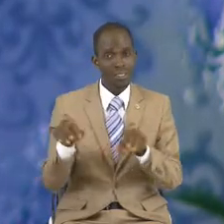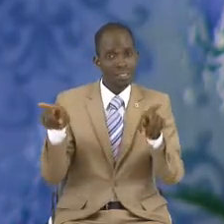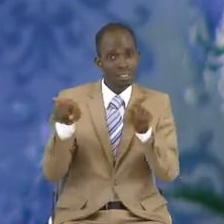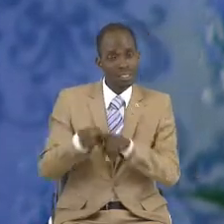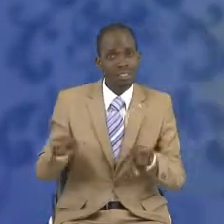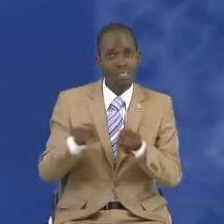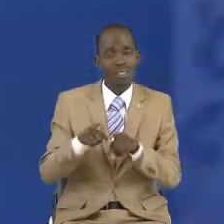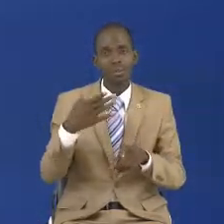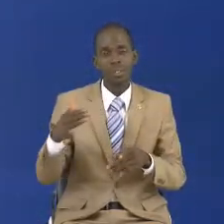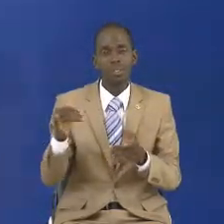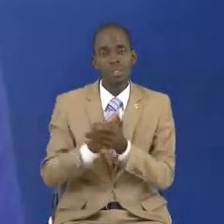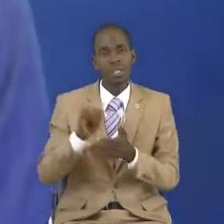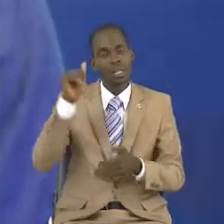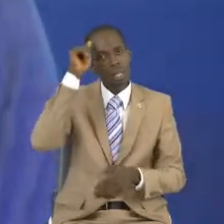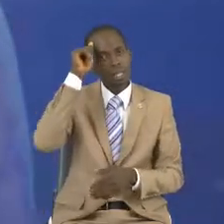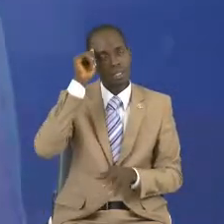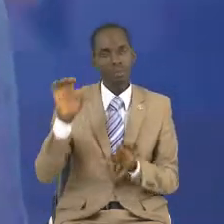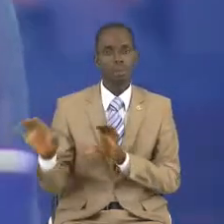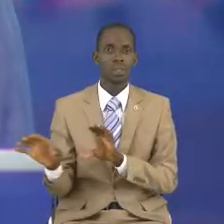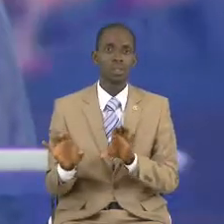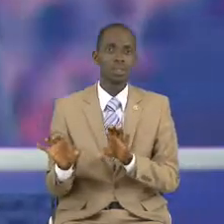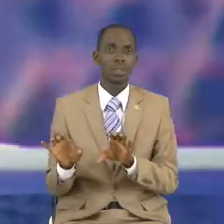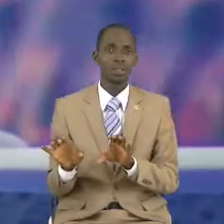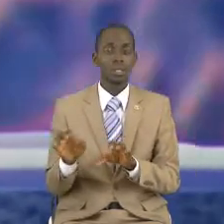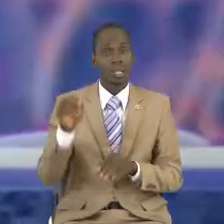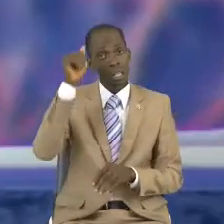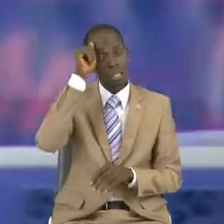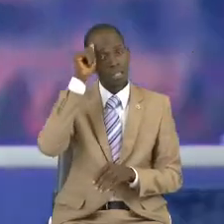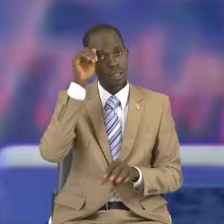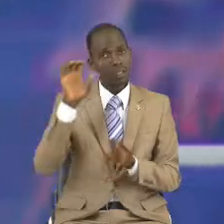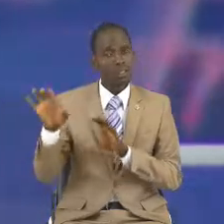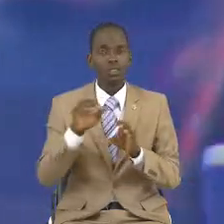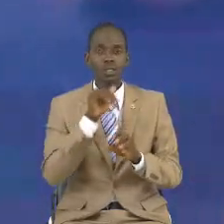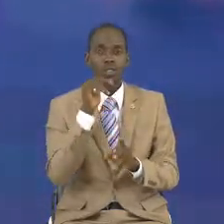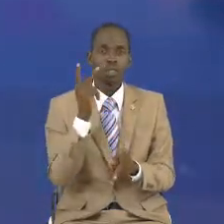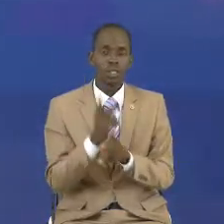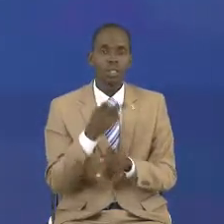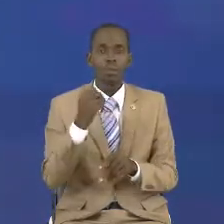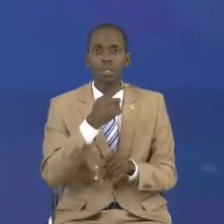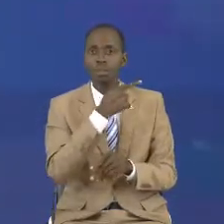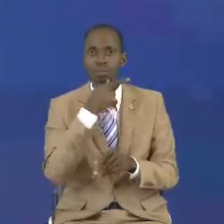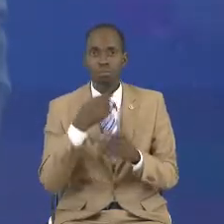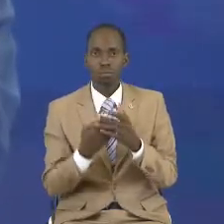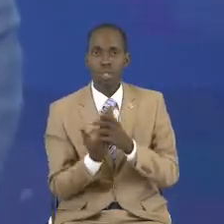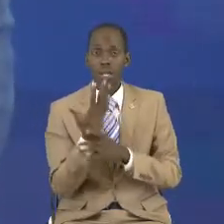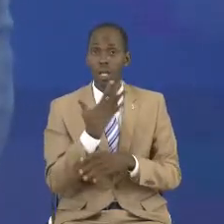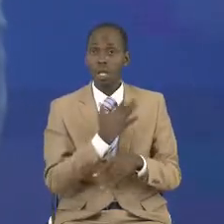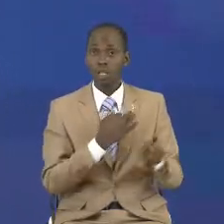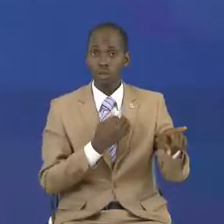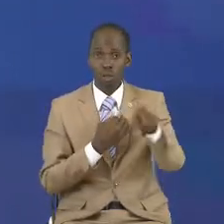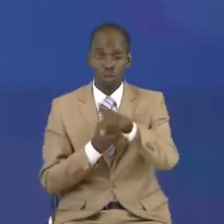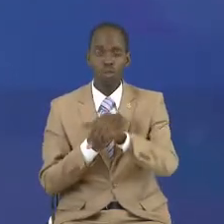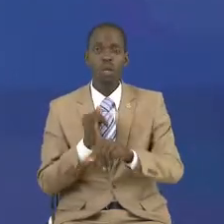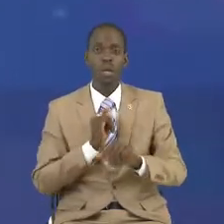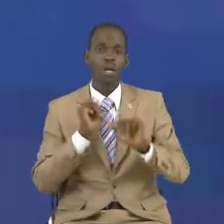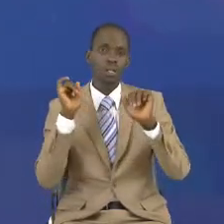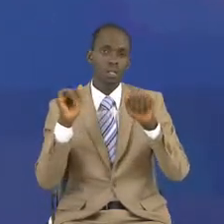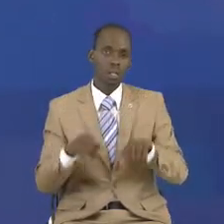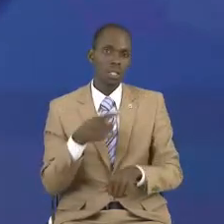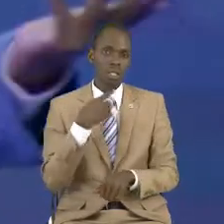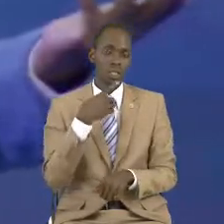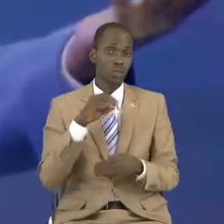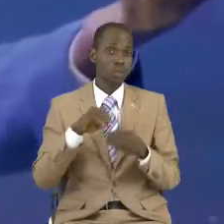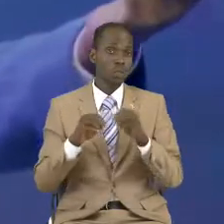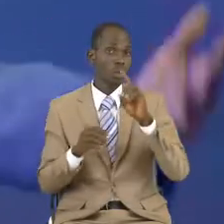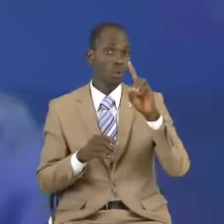done adam did not keep the garden and you i can tell number one